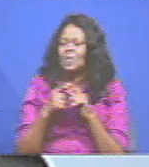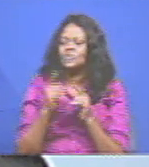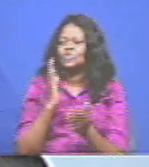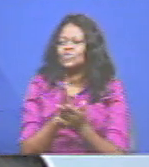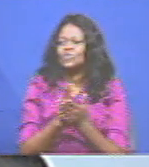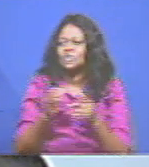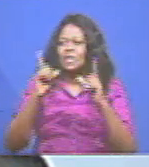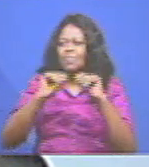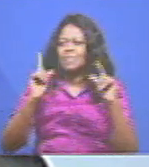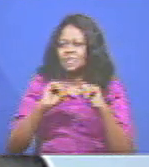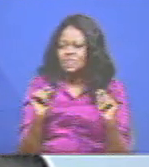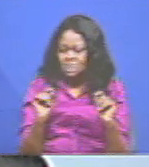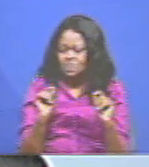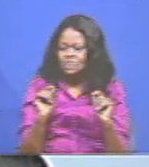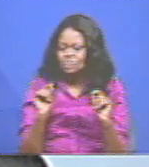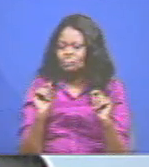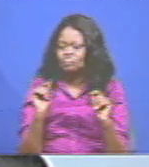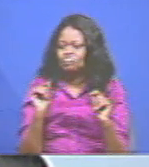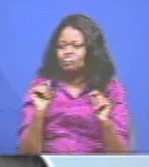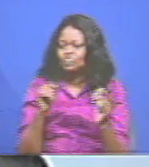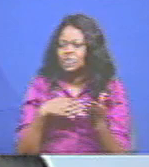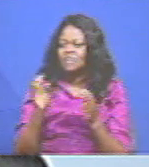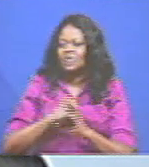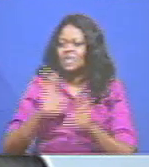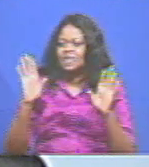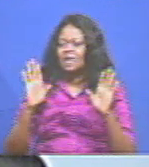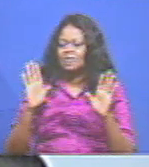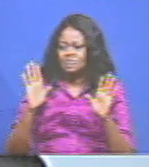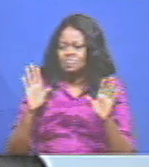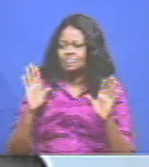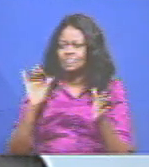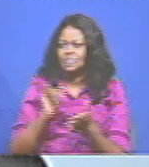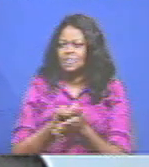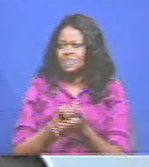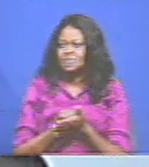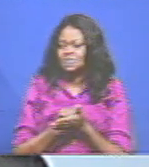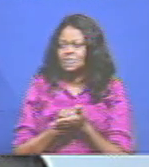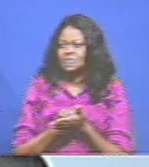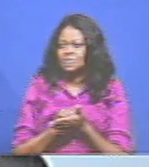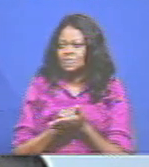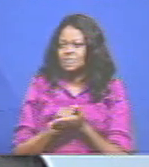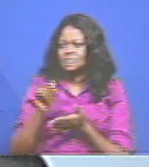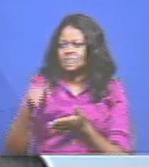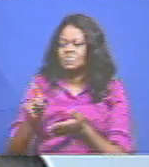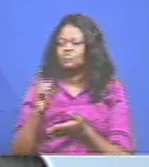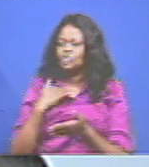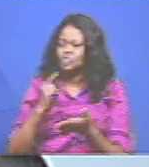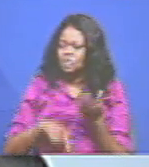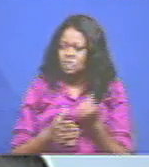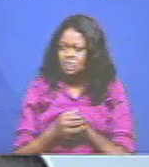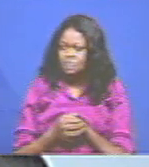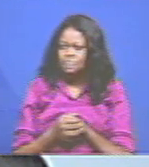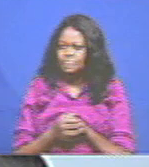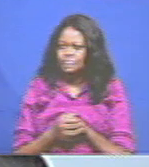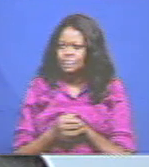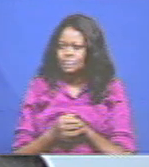message was sent out there. And it was very loud and clear that he would want, he